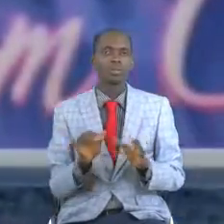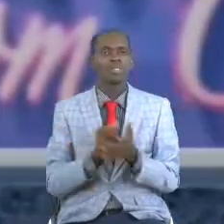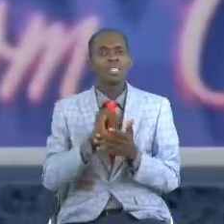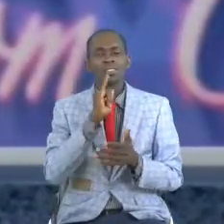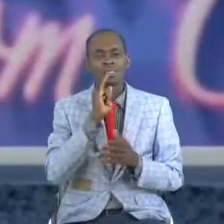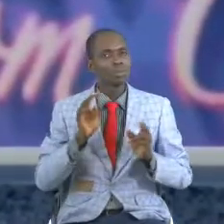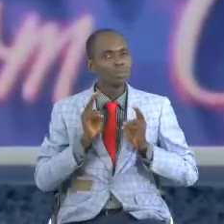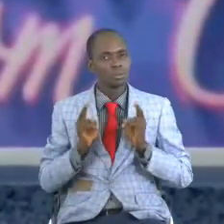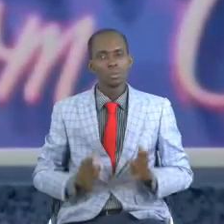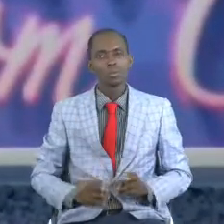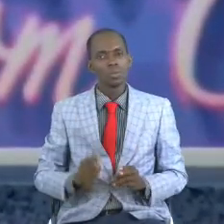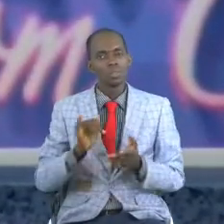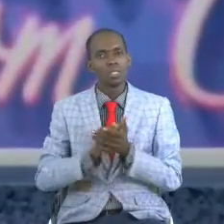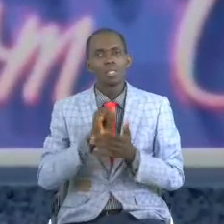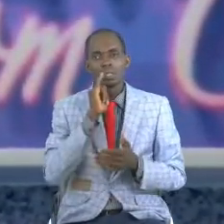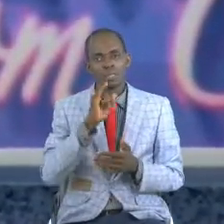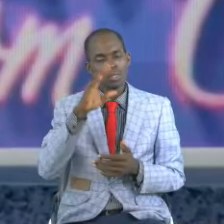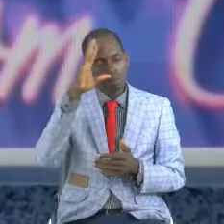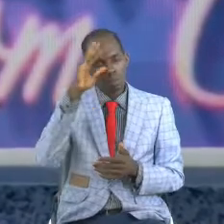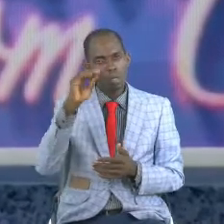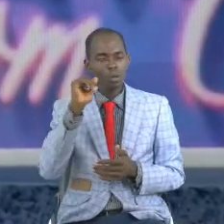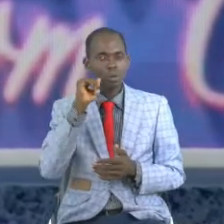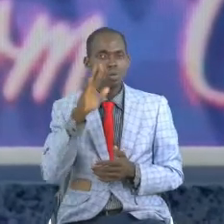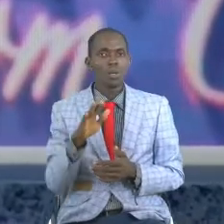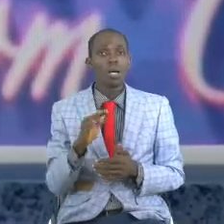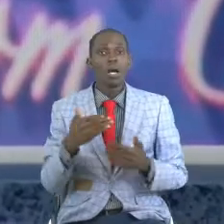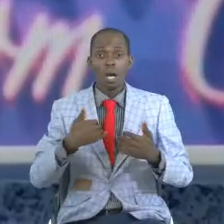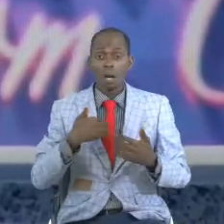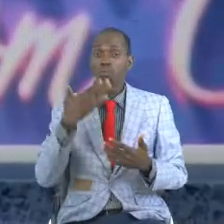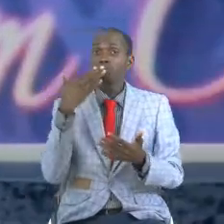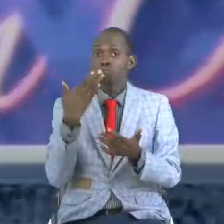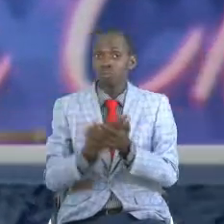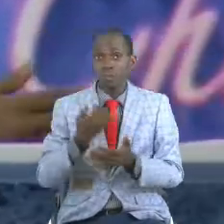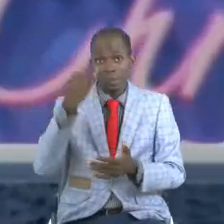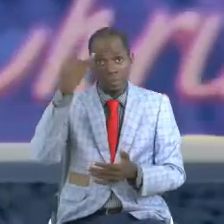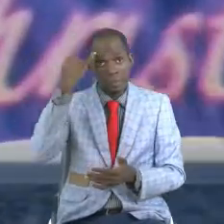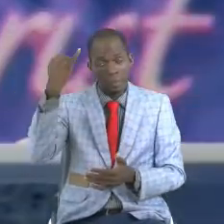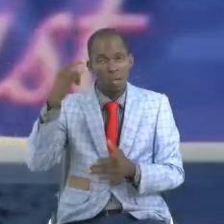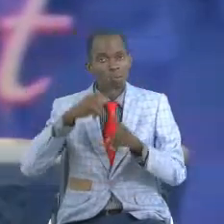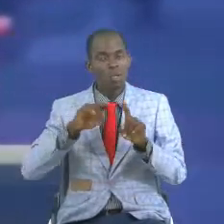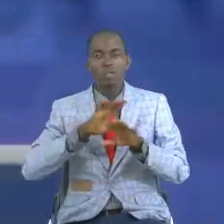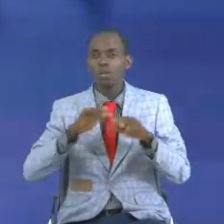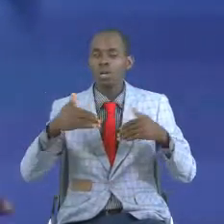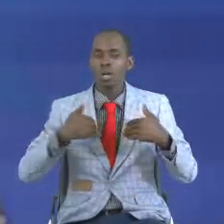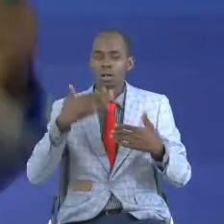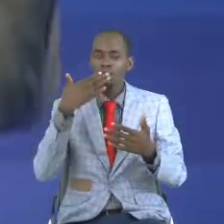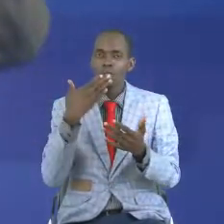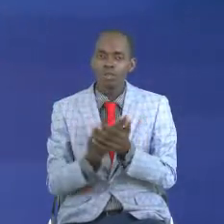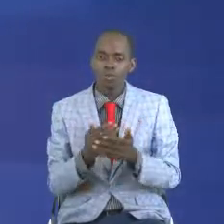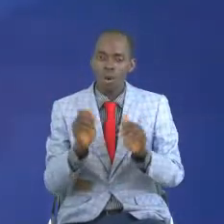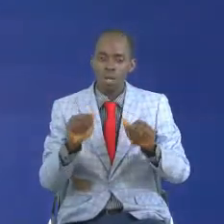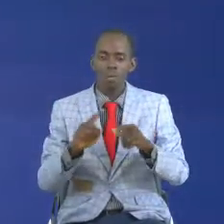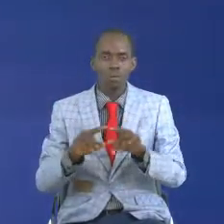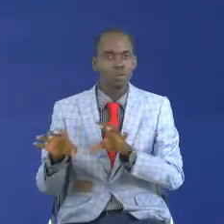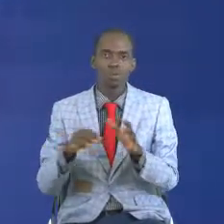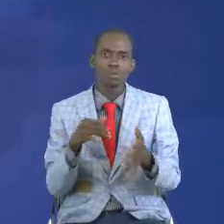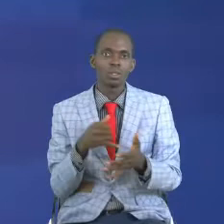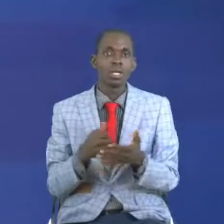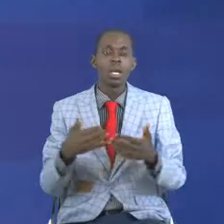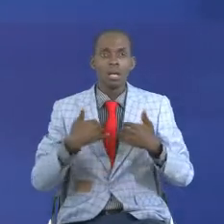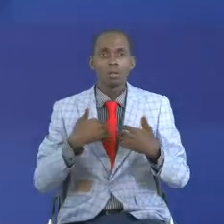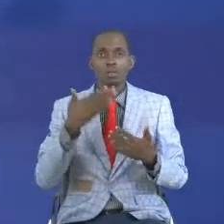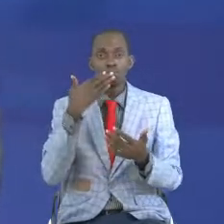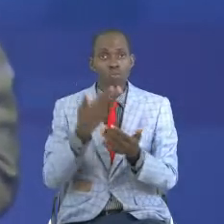That's man. He has good intention, but he doesn't have good ability to be able to carry it out. He has the knowledge